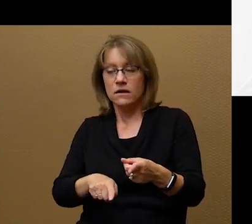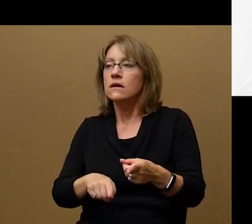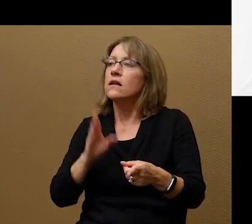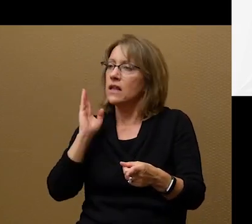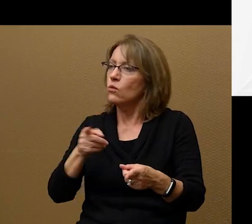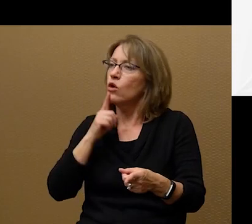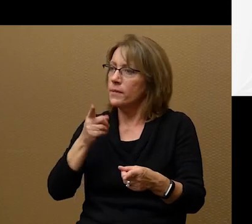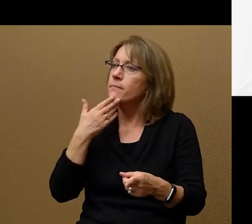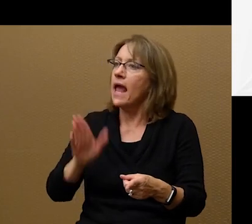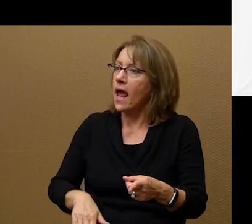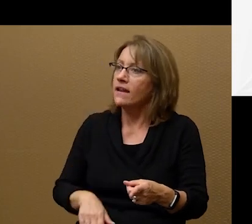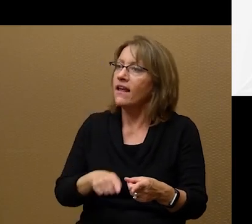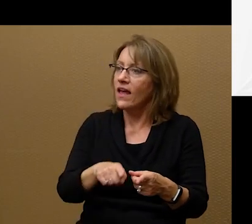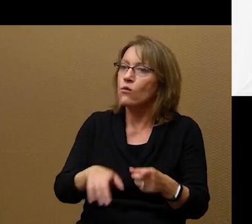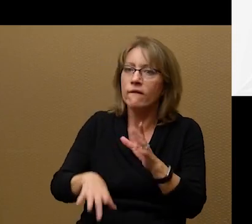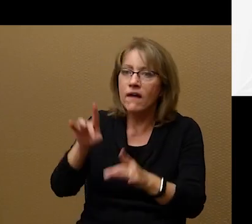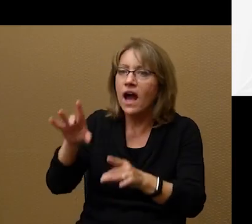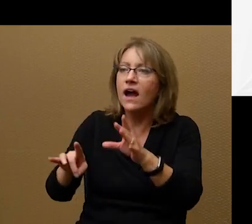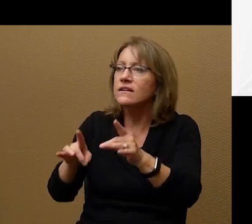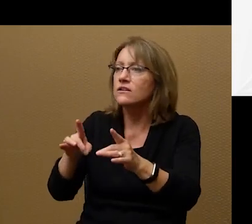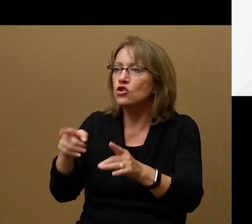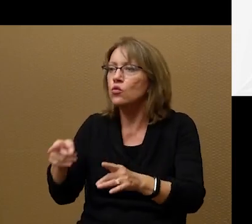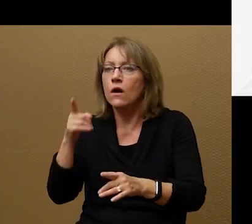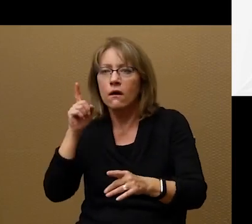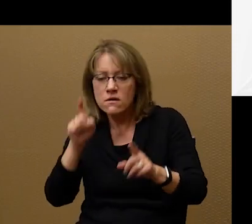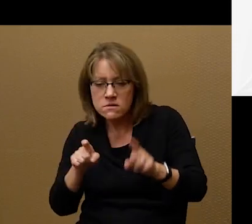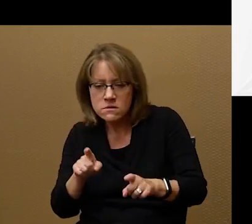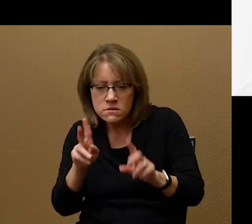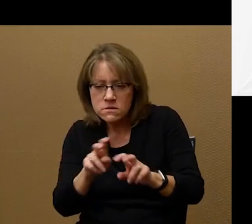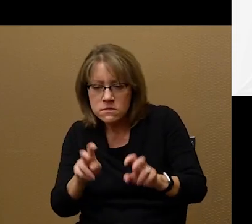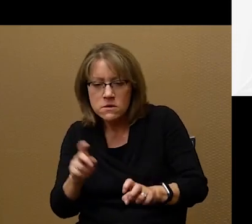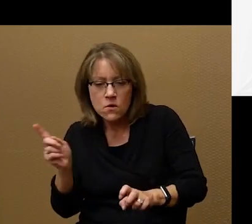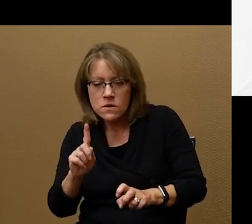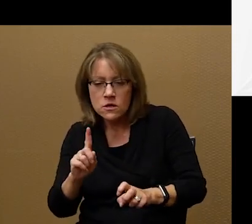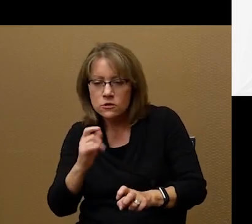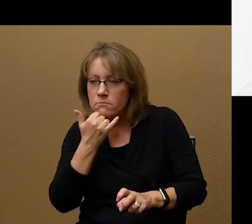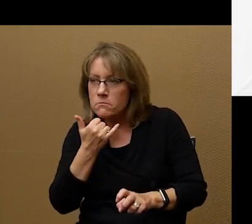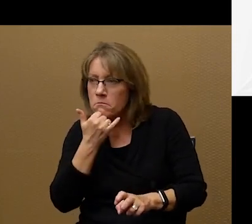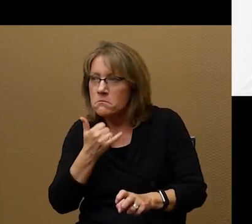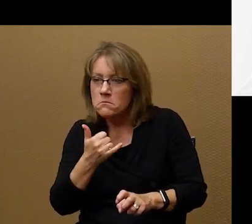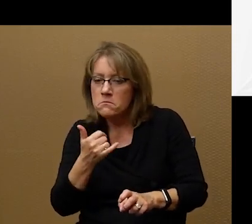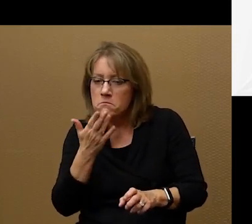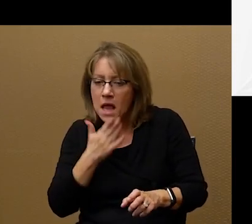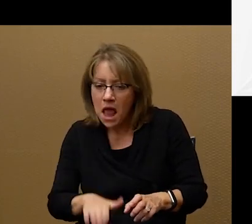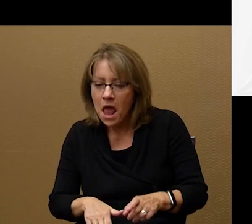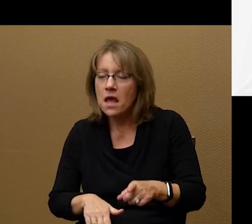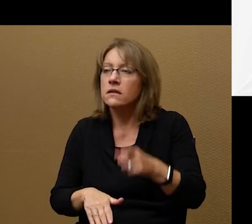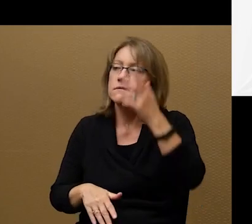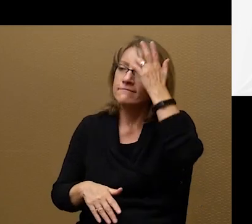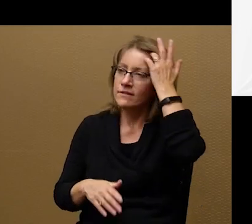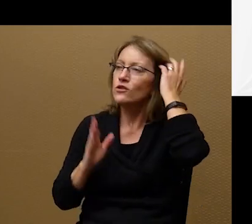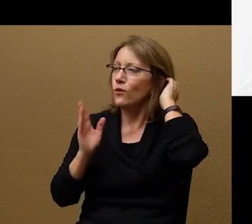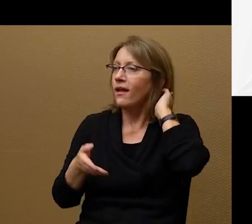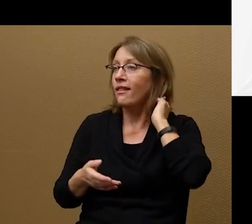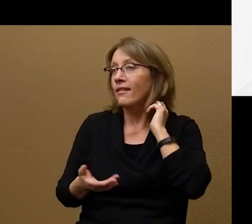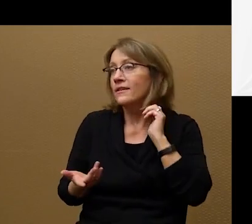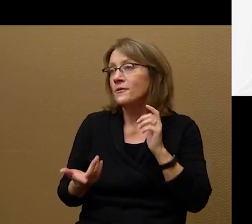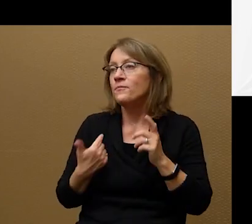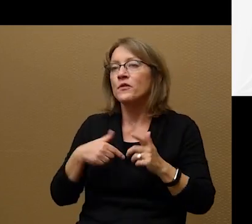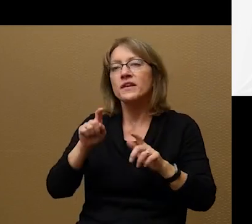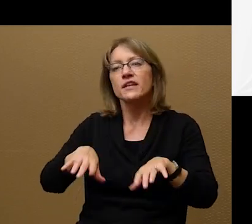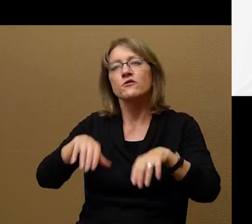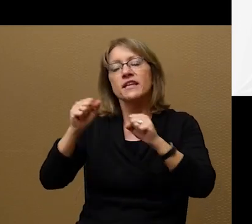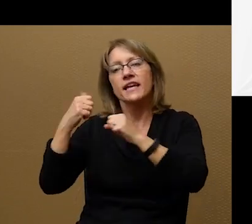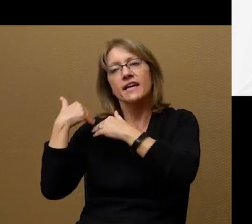You'll find everything wrong. We need to take accountability for our students, and we have the ability to change